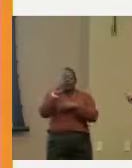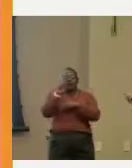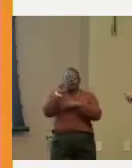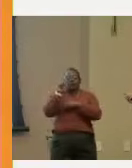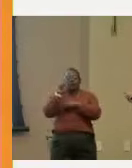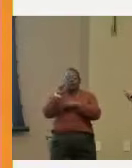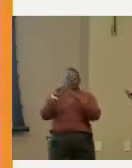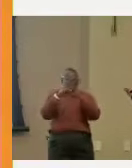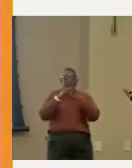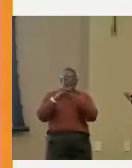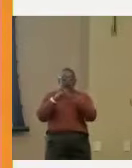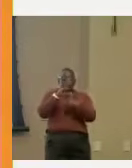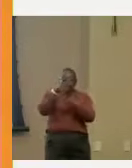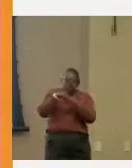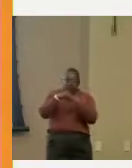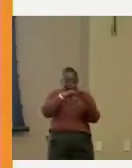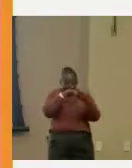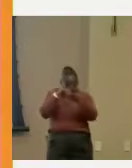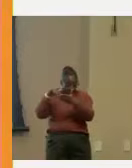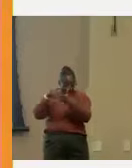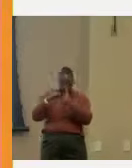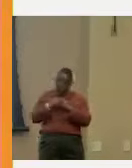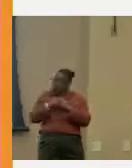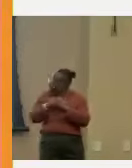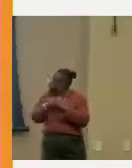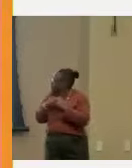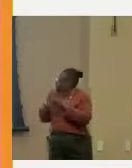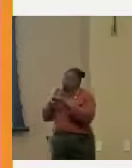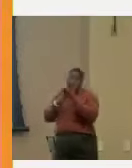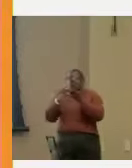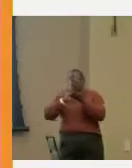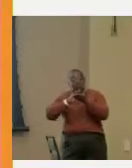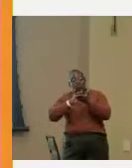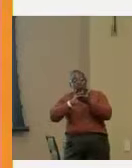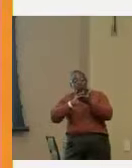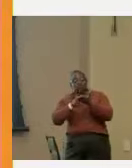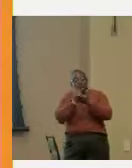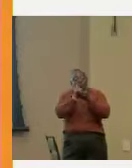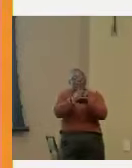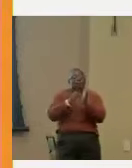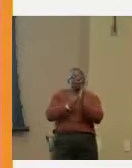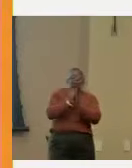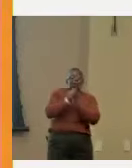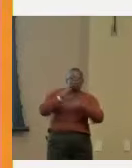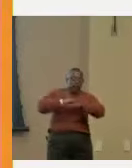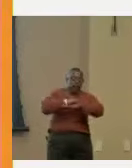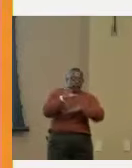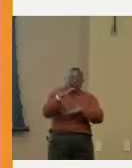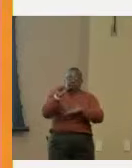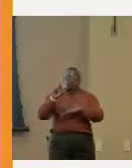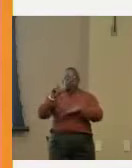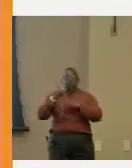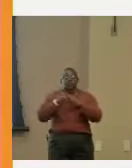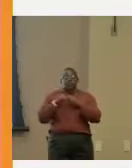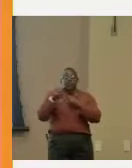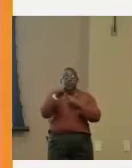in different cancer studies and a couple of the CAR T cell drugs that have been approved for the treatment of cancer. These specific